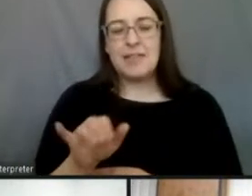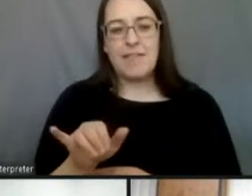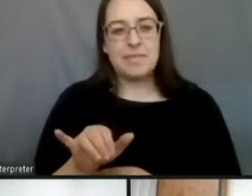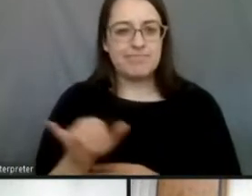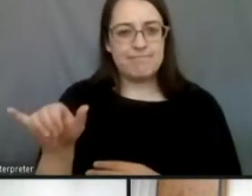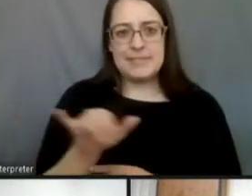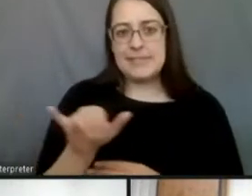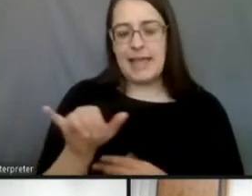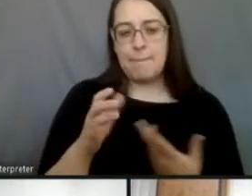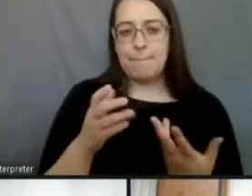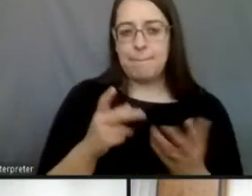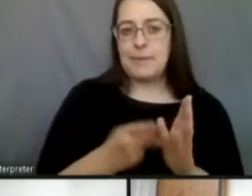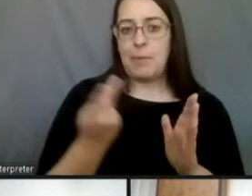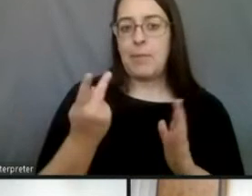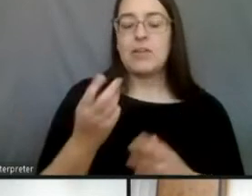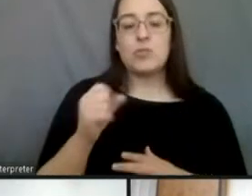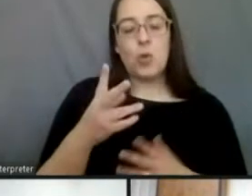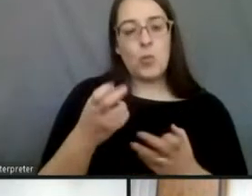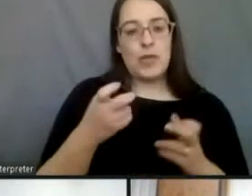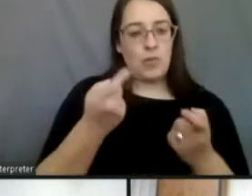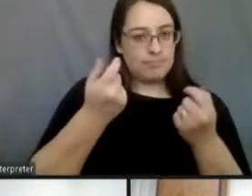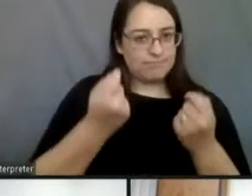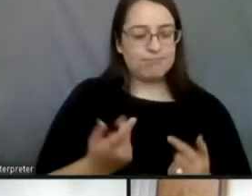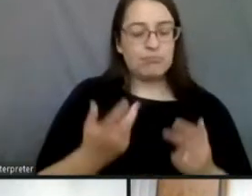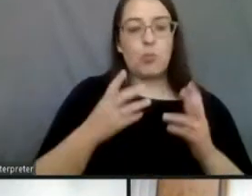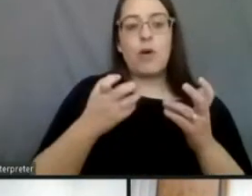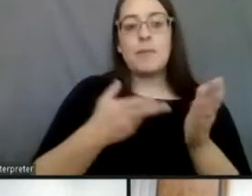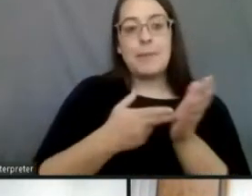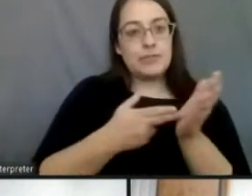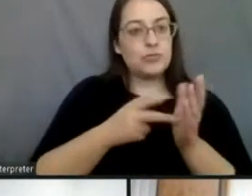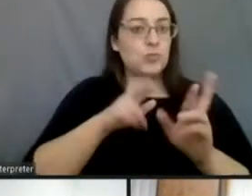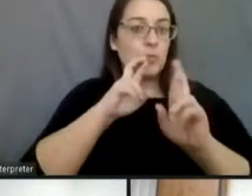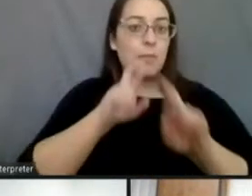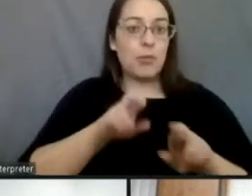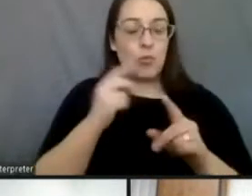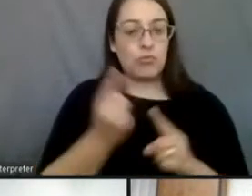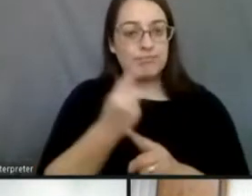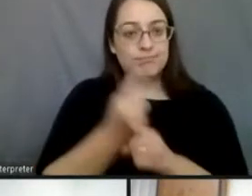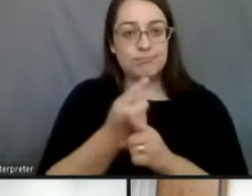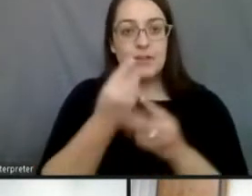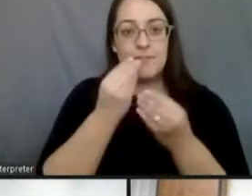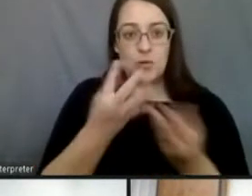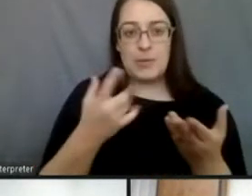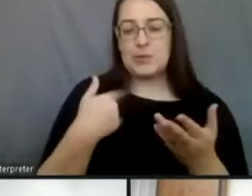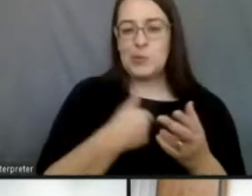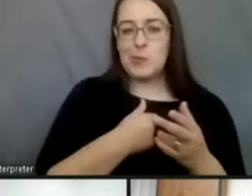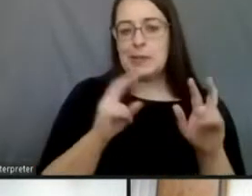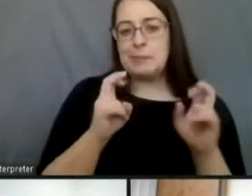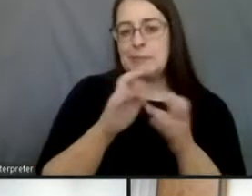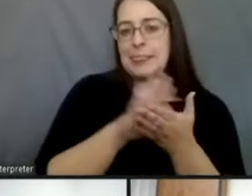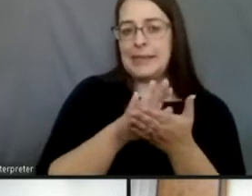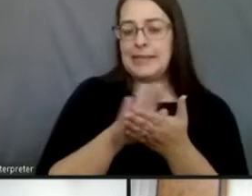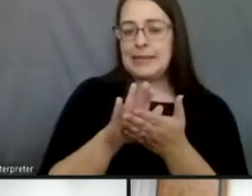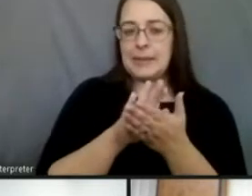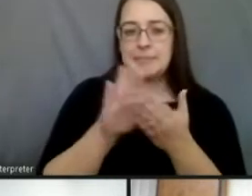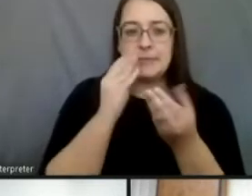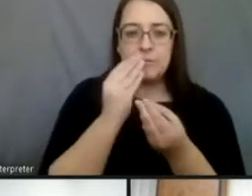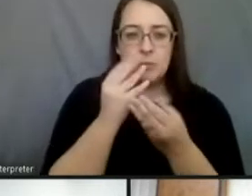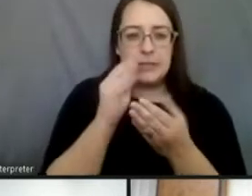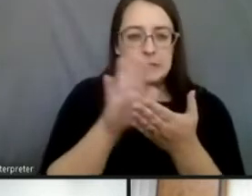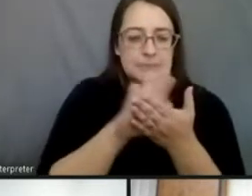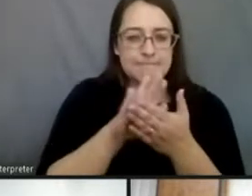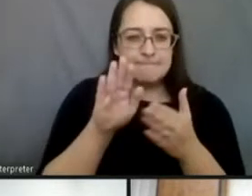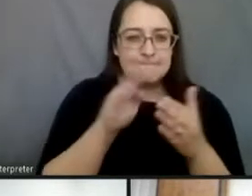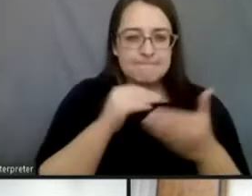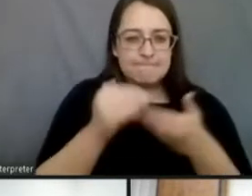always reporting the most accurate information that we have. And so we did clean those up and make sure that moving forward